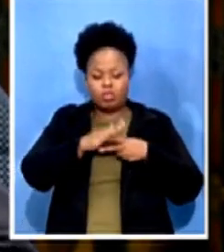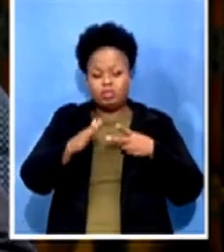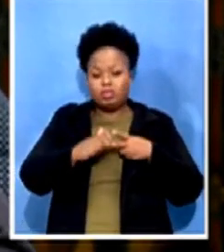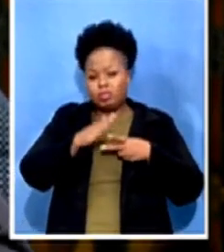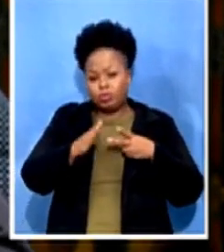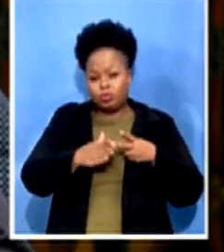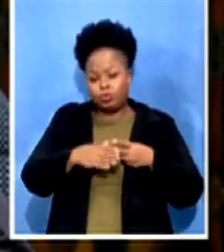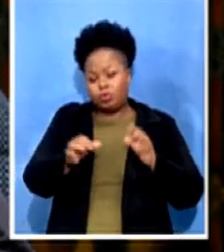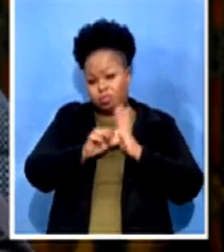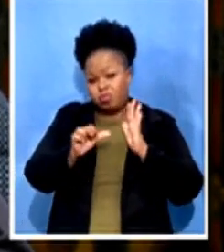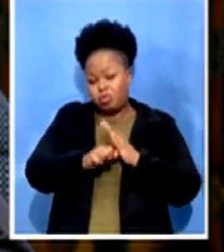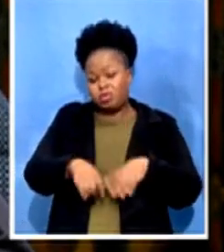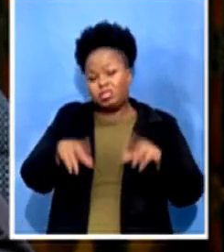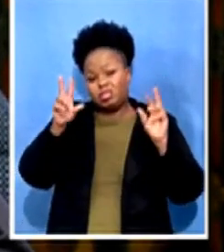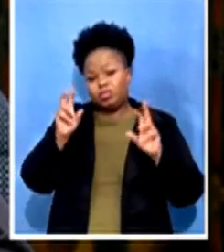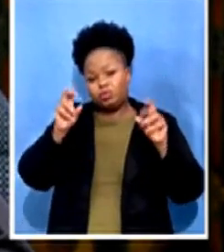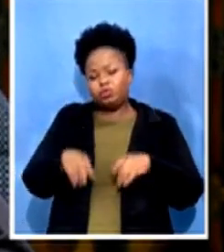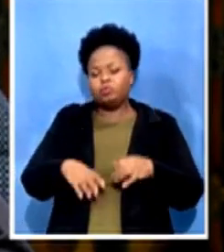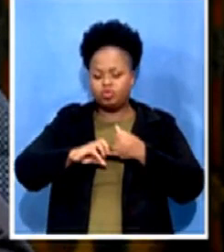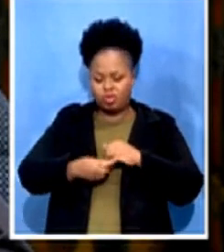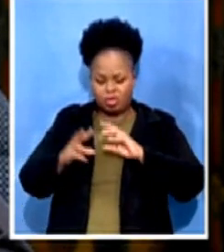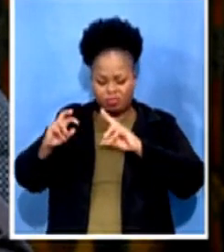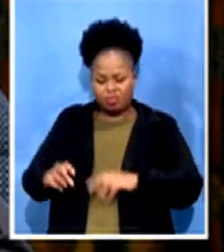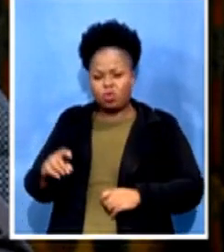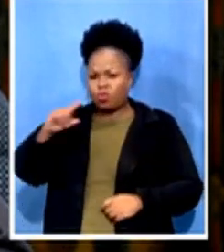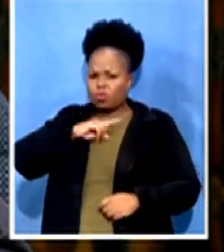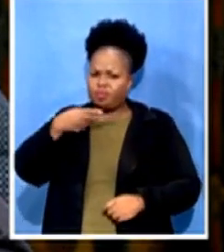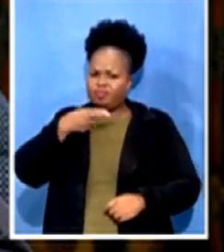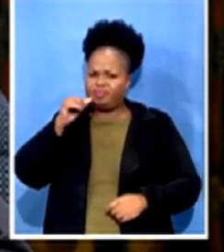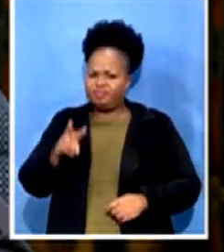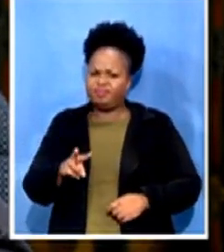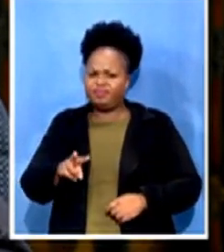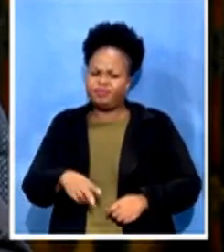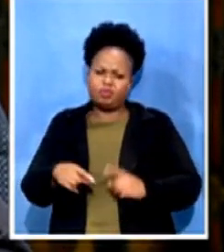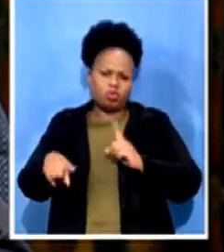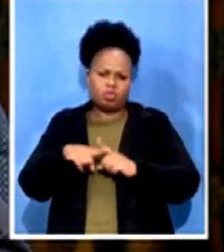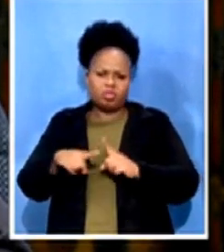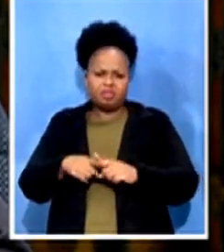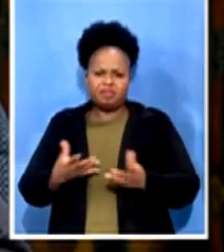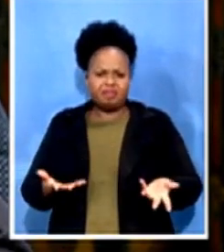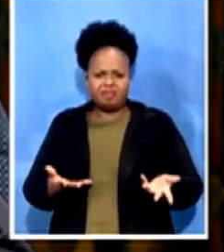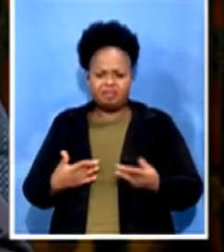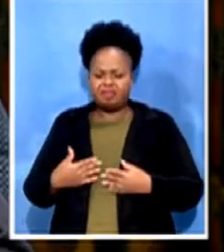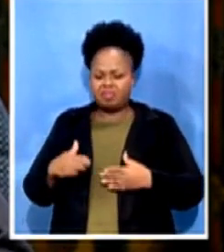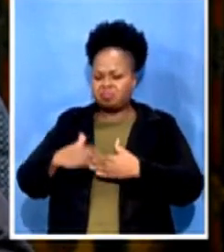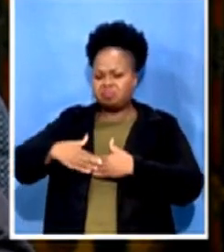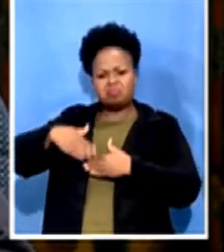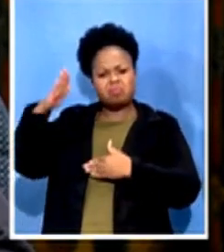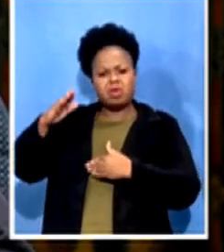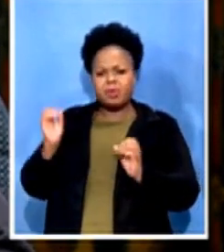research why HIV positive don't feature very high in this thing. I think it's a